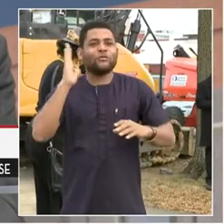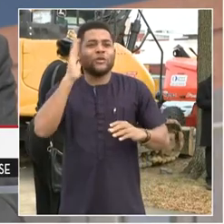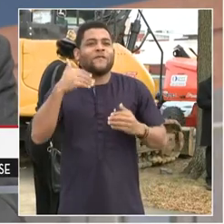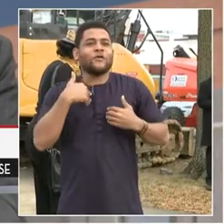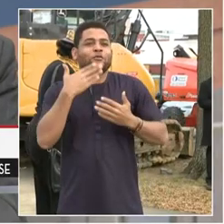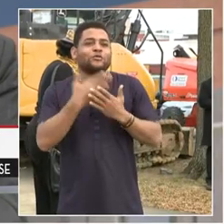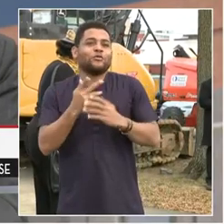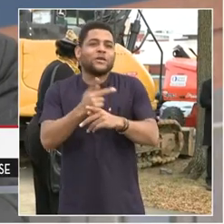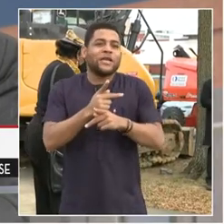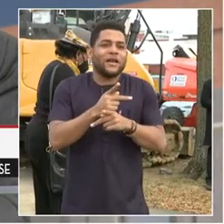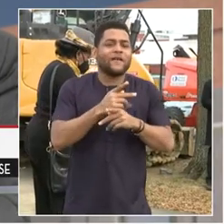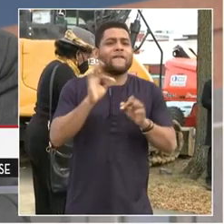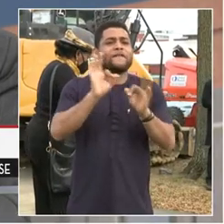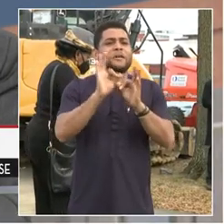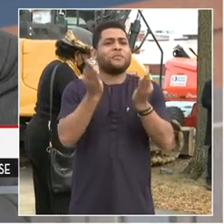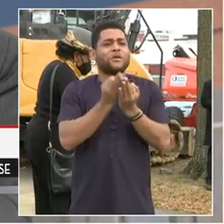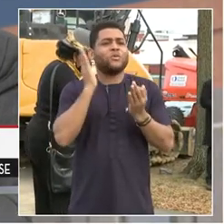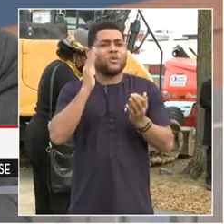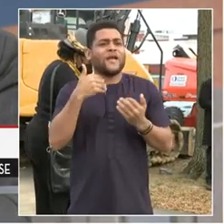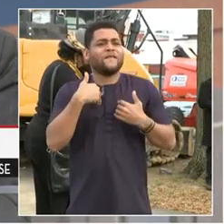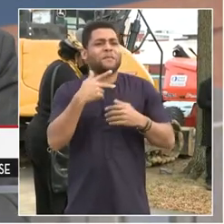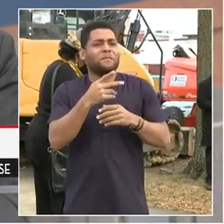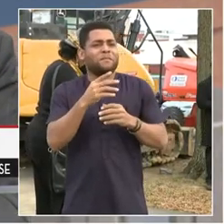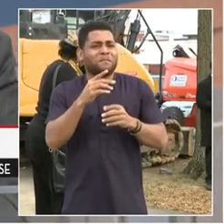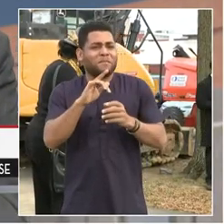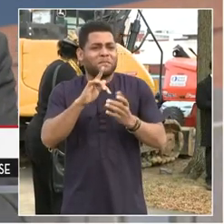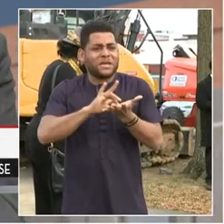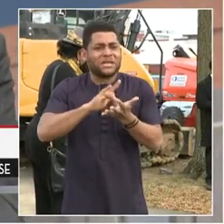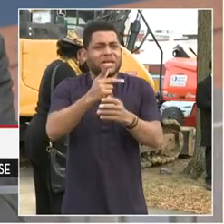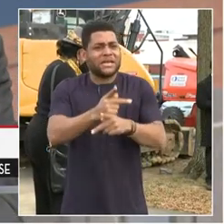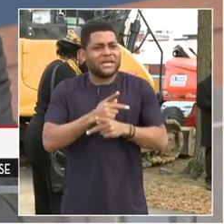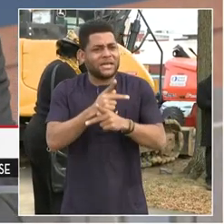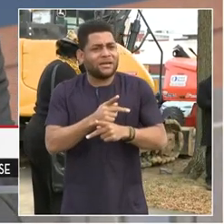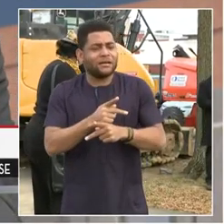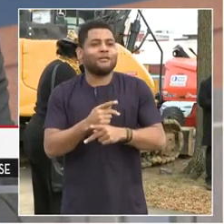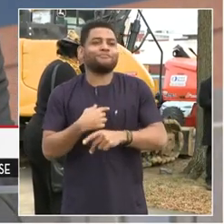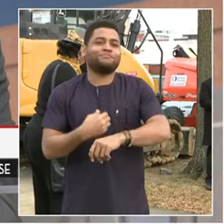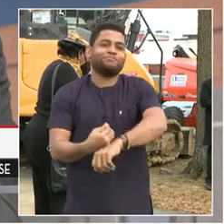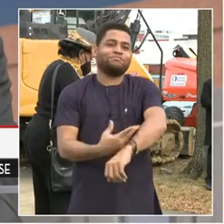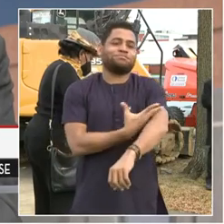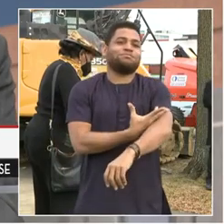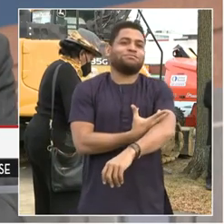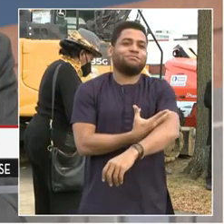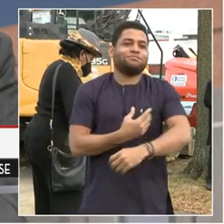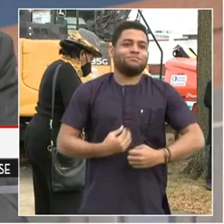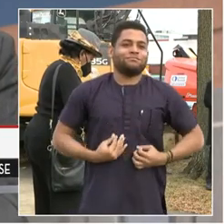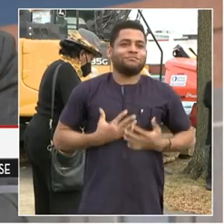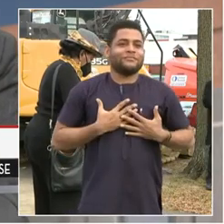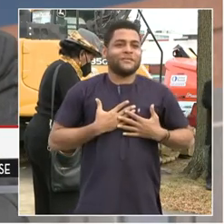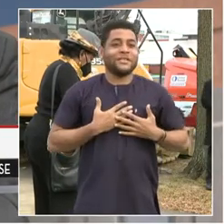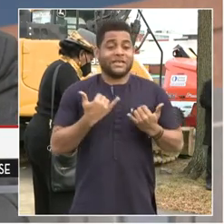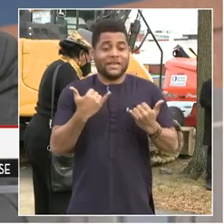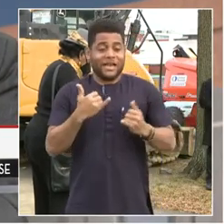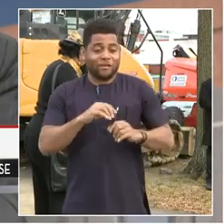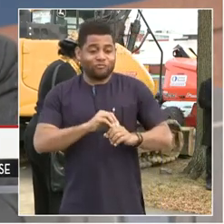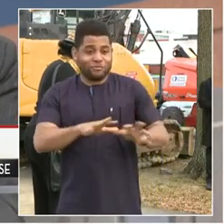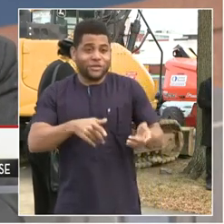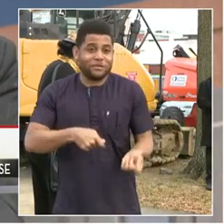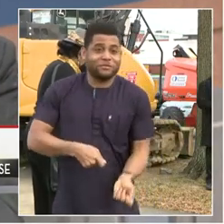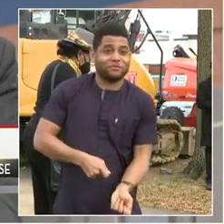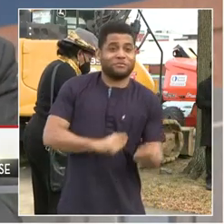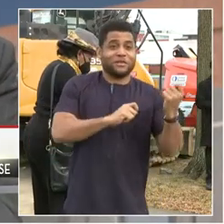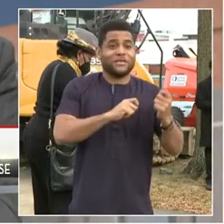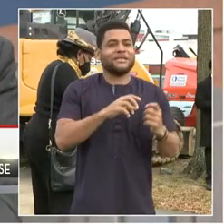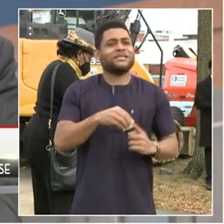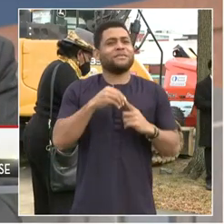community, and beyond. And groundbreakings are special days because they give us a chance to look forward and think